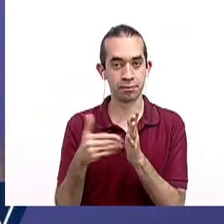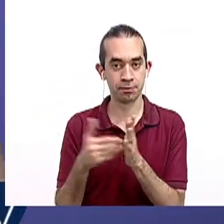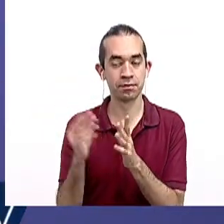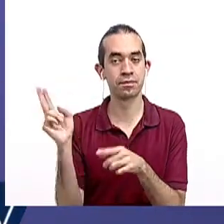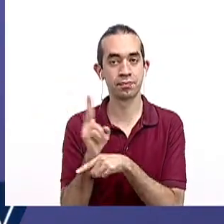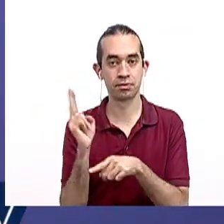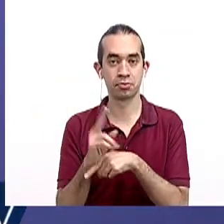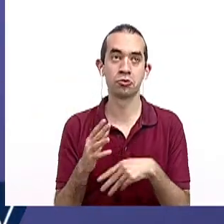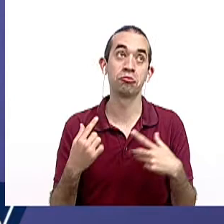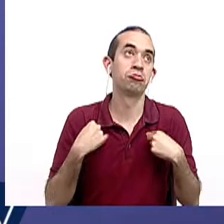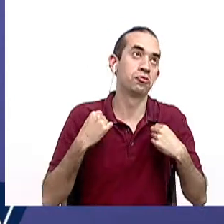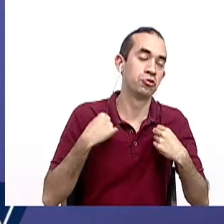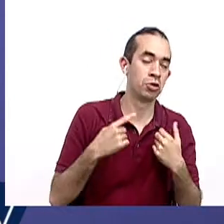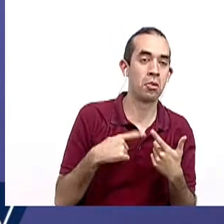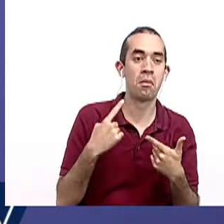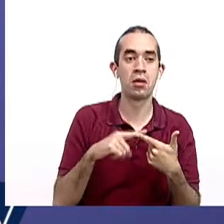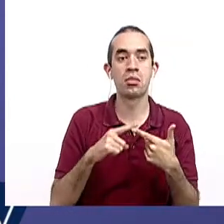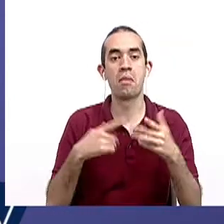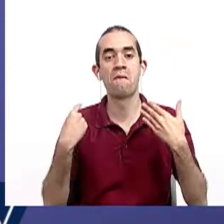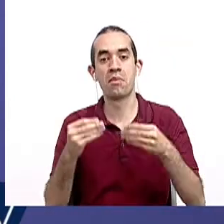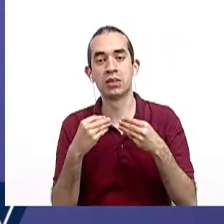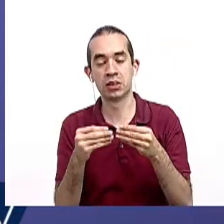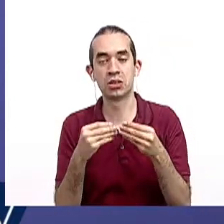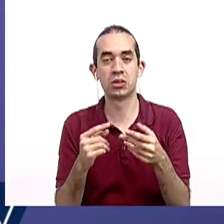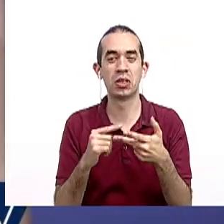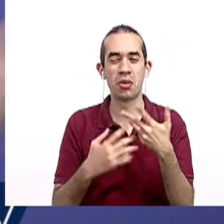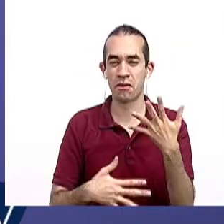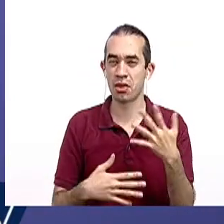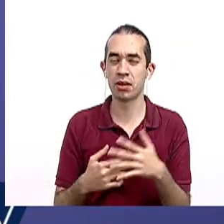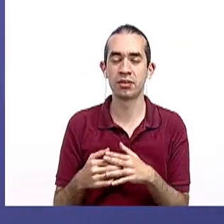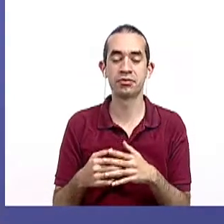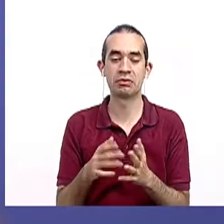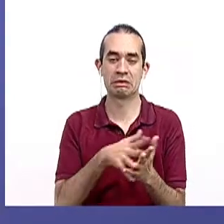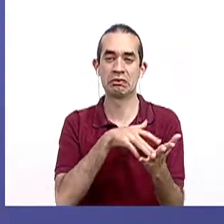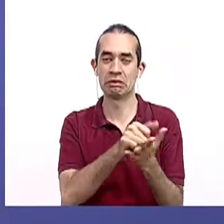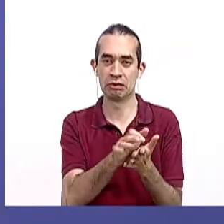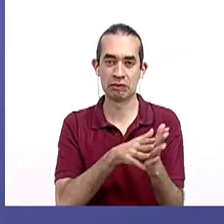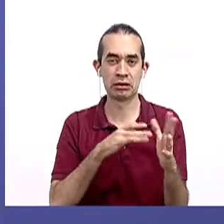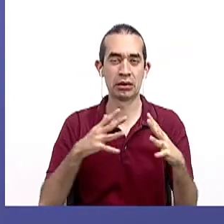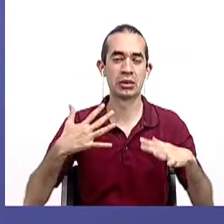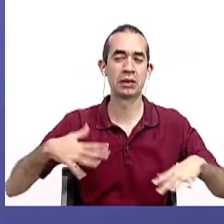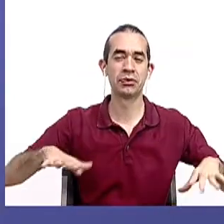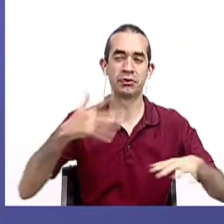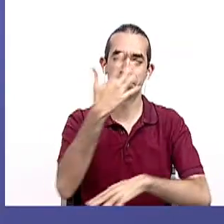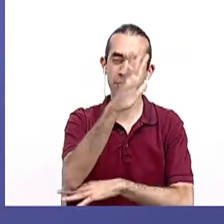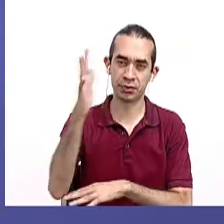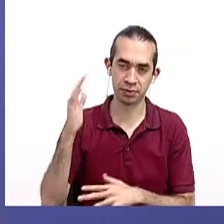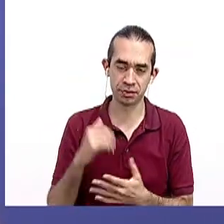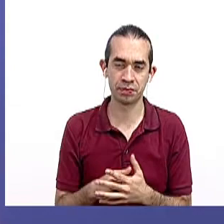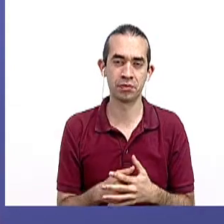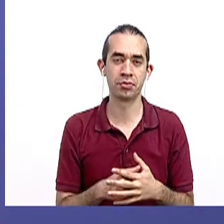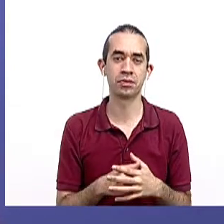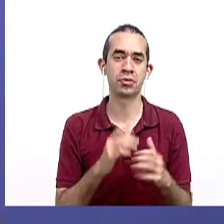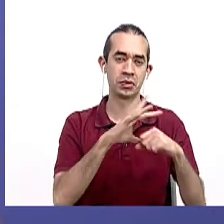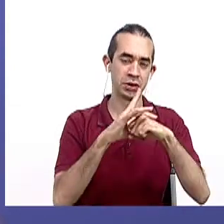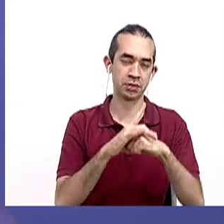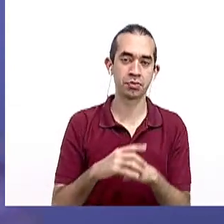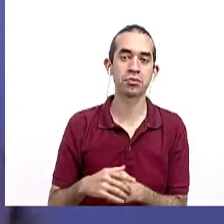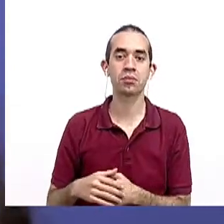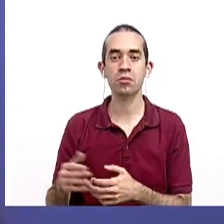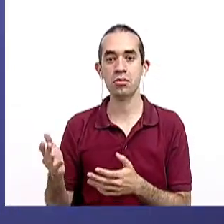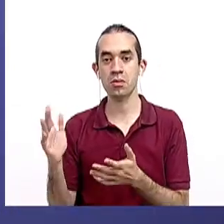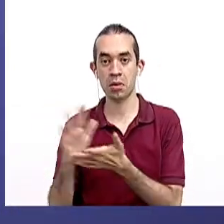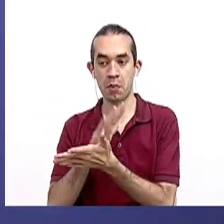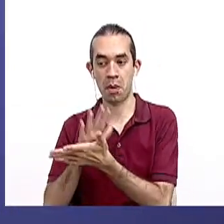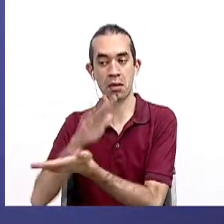clothes, plastic, and many items that harm the environment, our planet. Use less paper, buy less plastic, and even